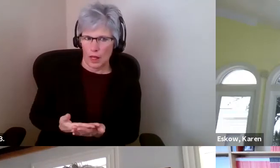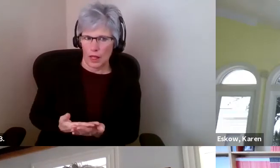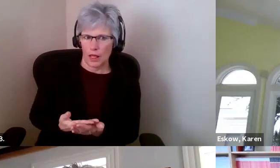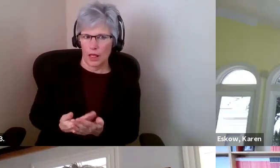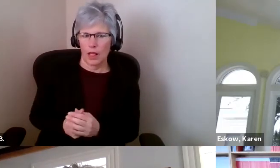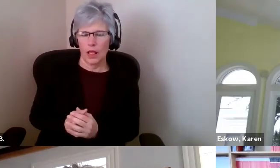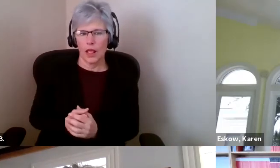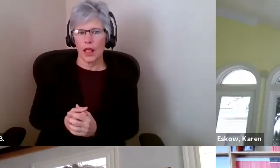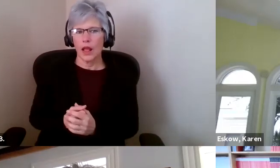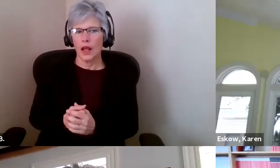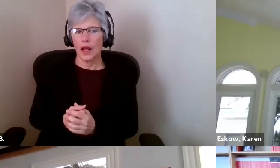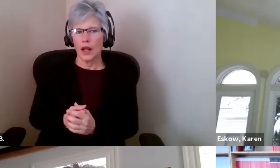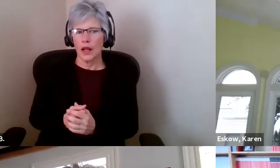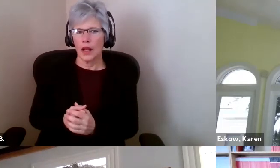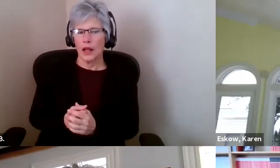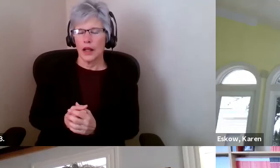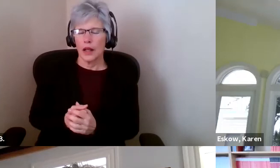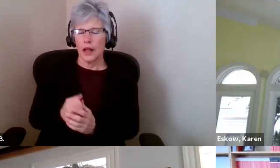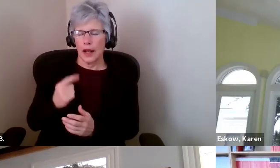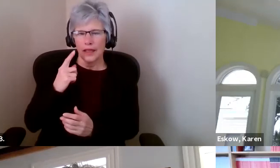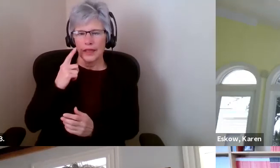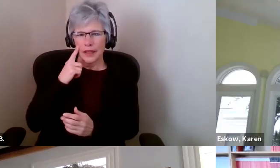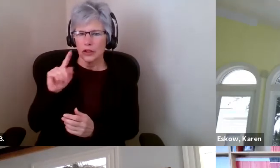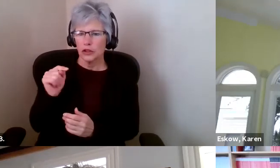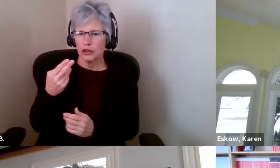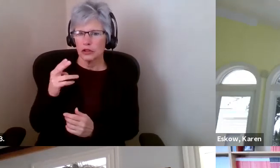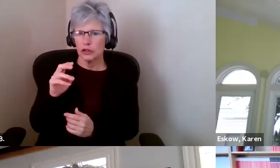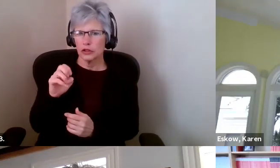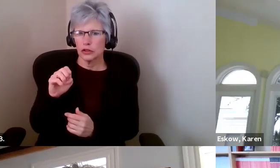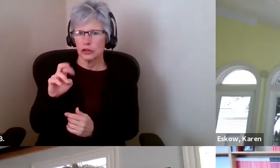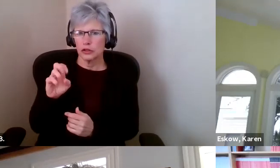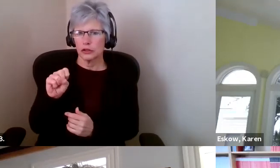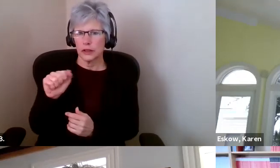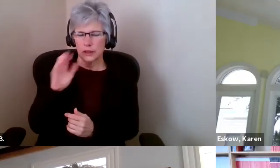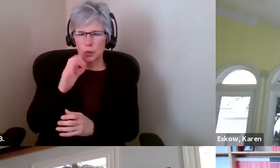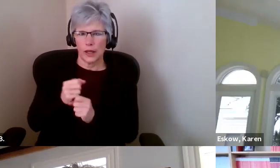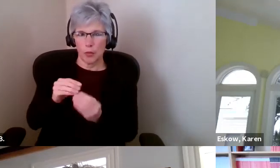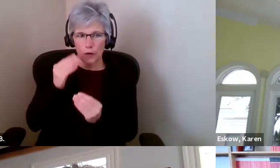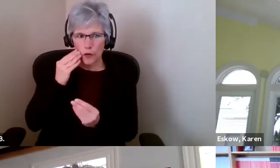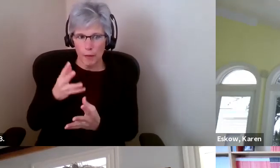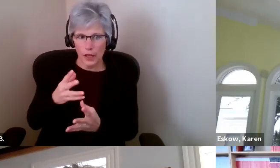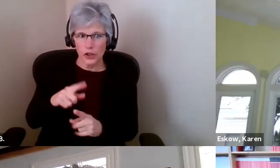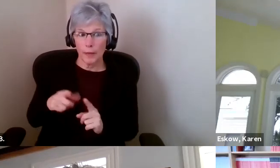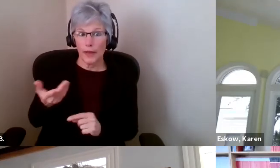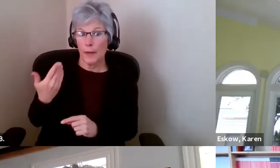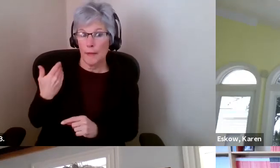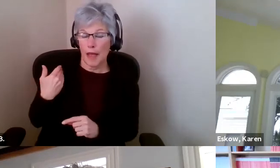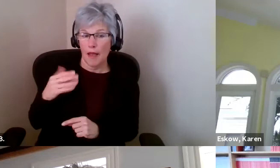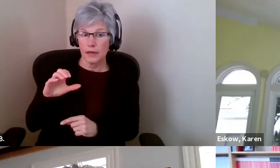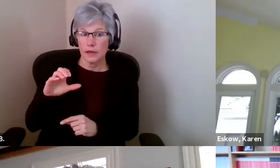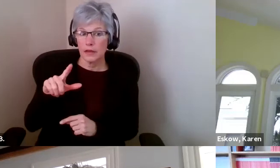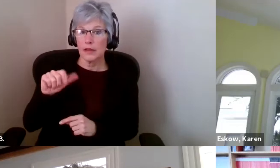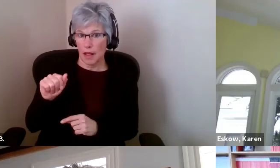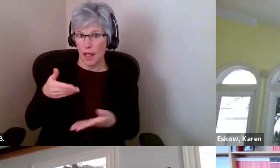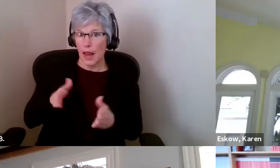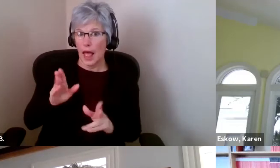with that information, just for a little bit of clarification, that in the past, the CLA building has allowed